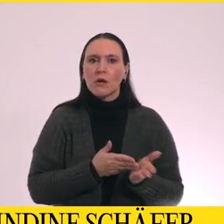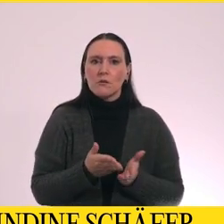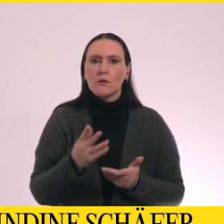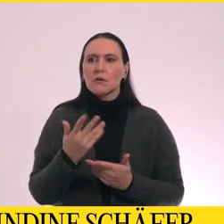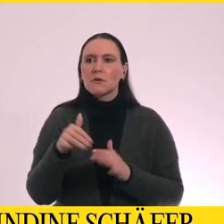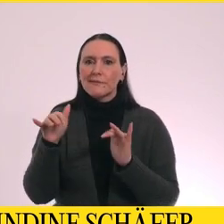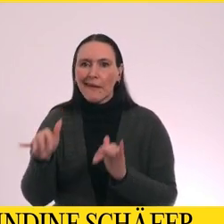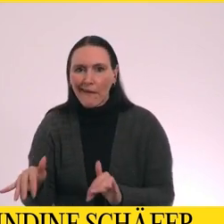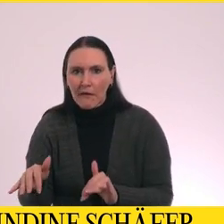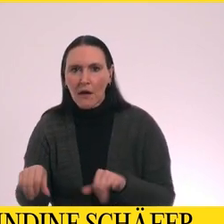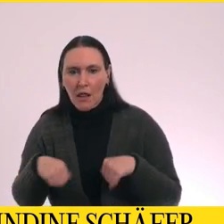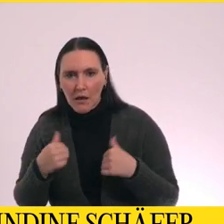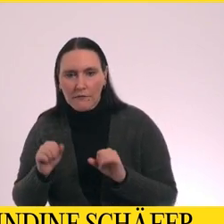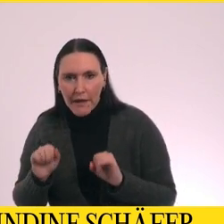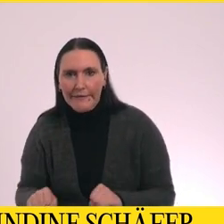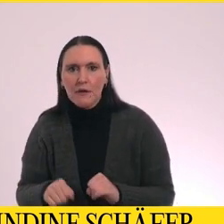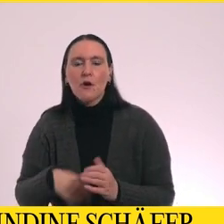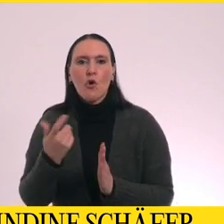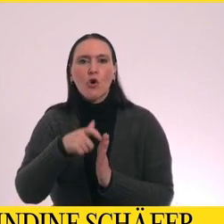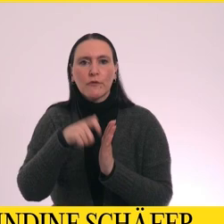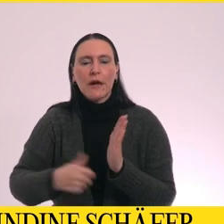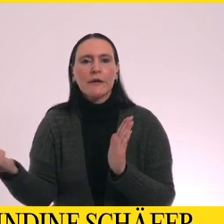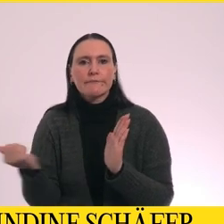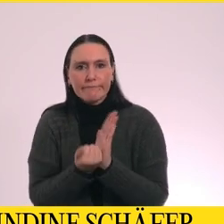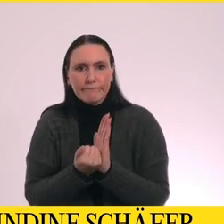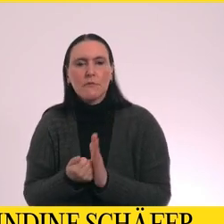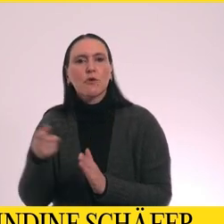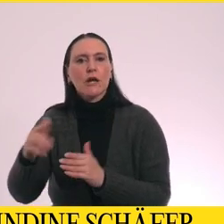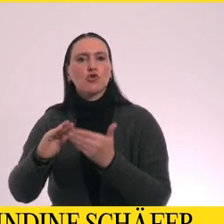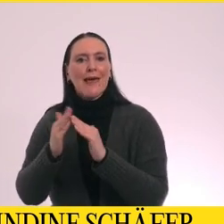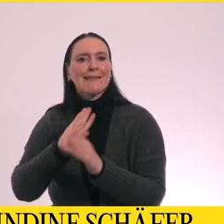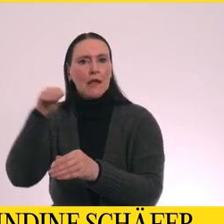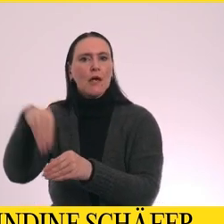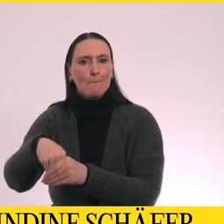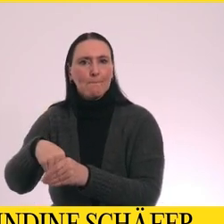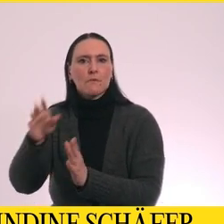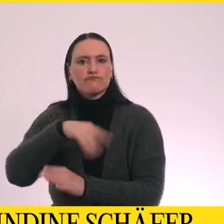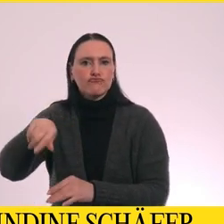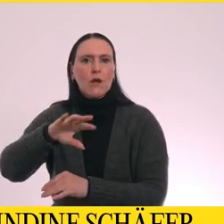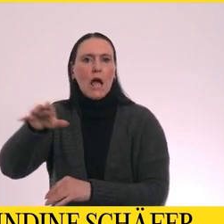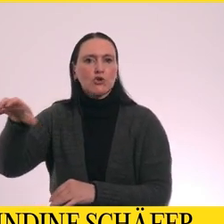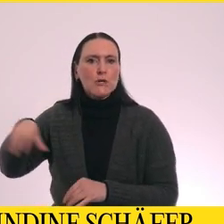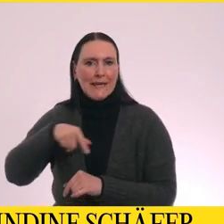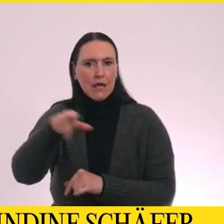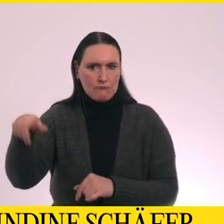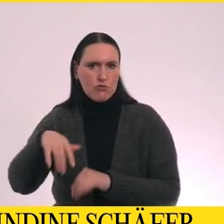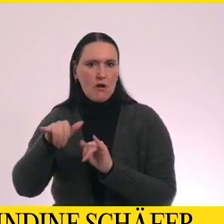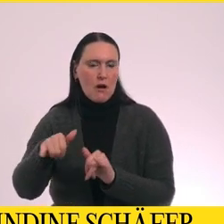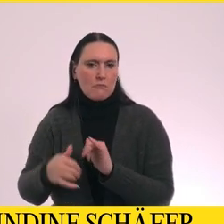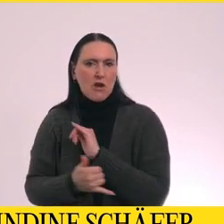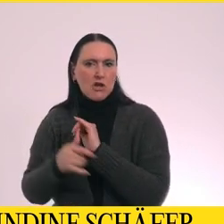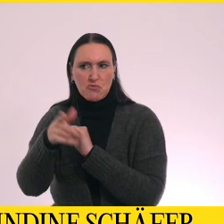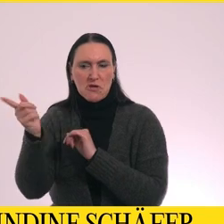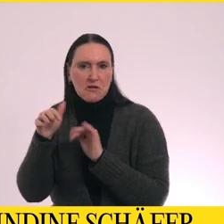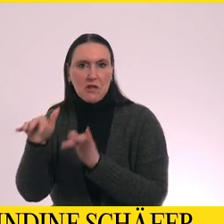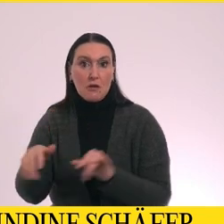going to become a citizen after a while because you have been a part of the society and participating in it for a while. In Denmark, the game is